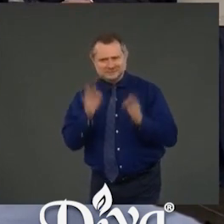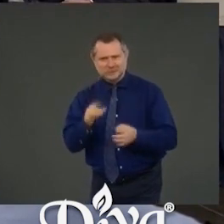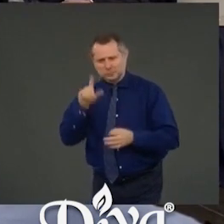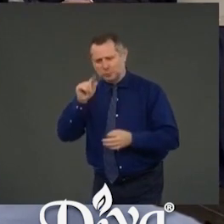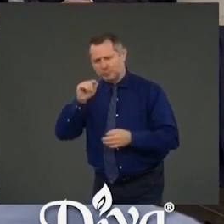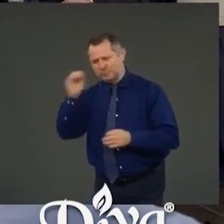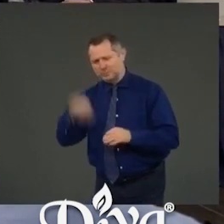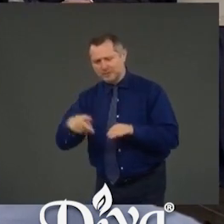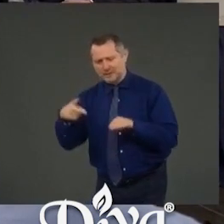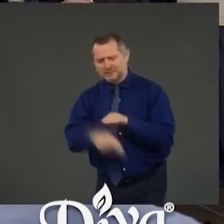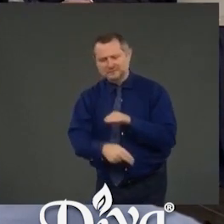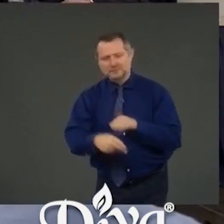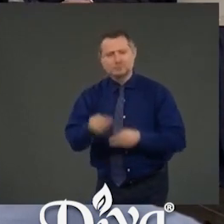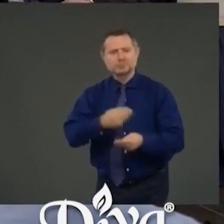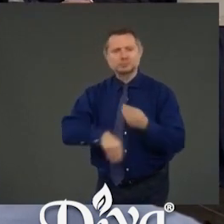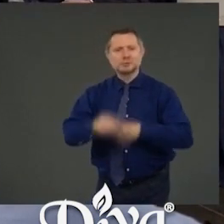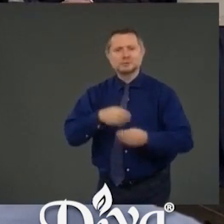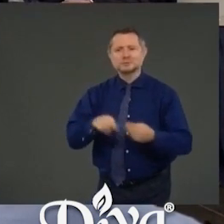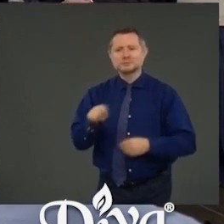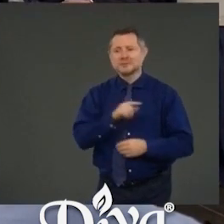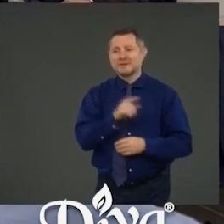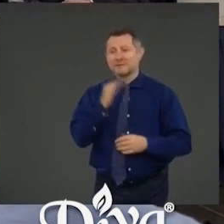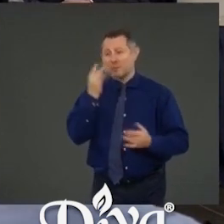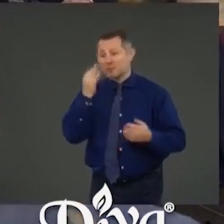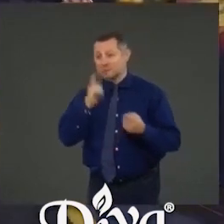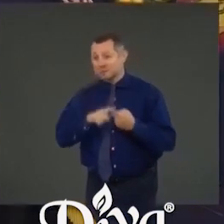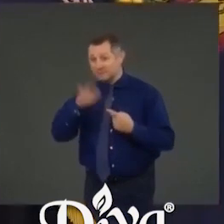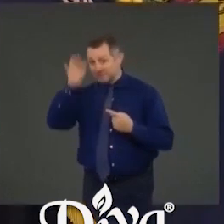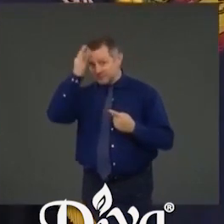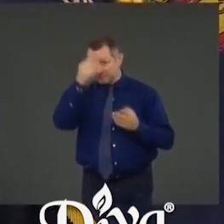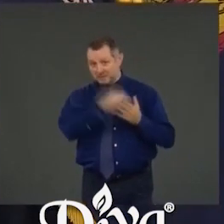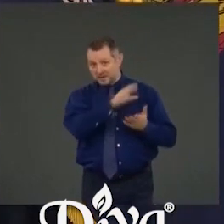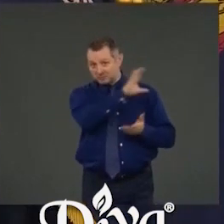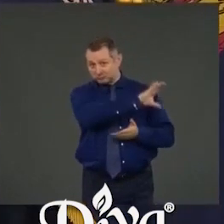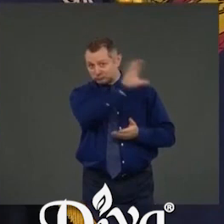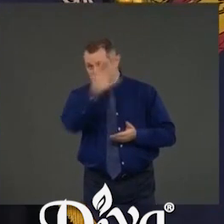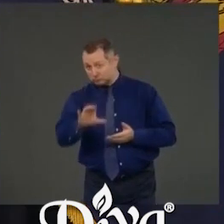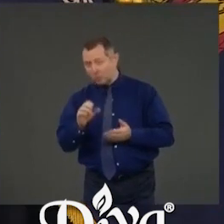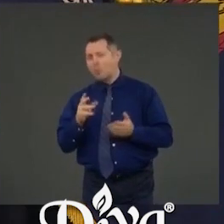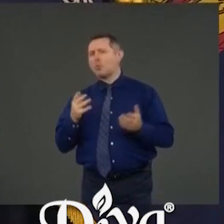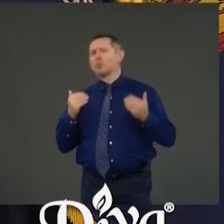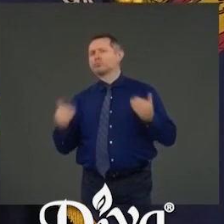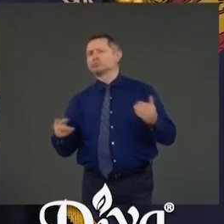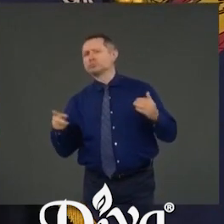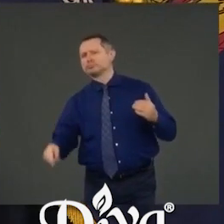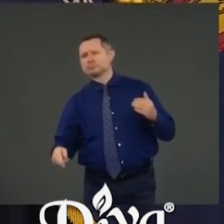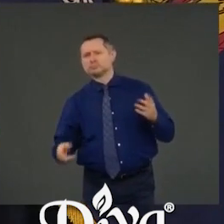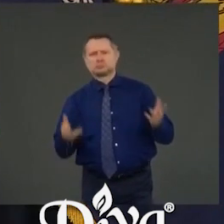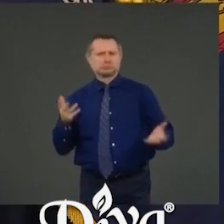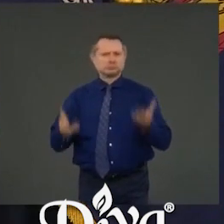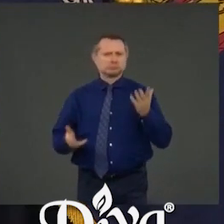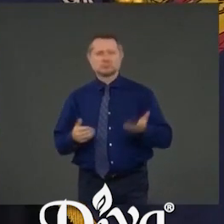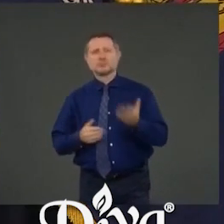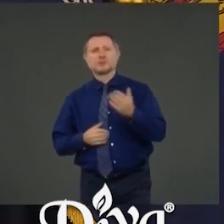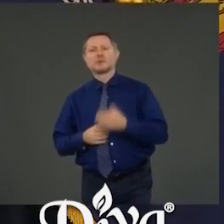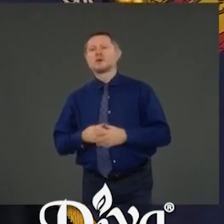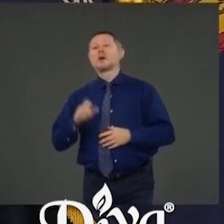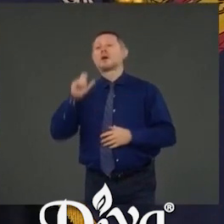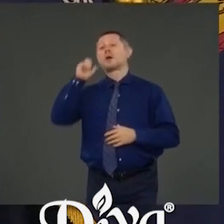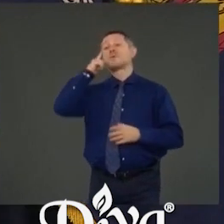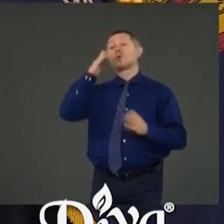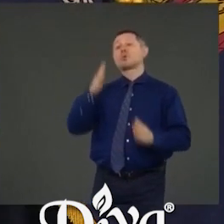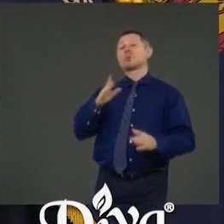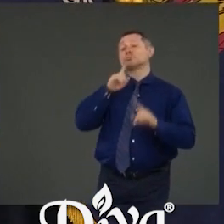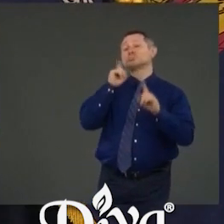mentioned, as this whole federal stimulus aid remains up in the air? It would be incremental, but there is no